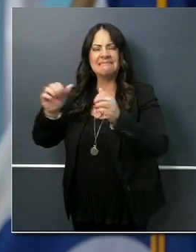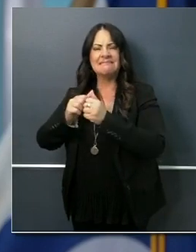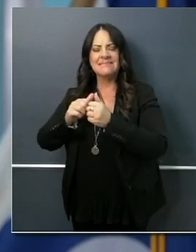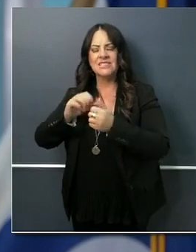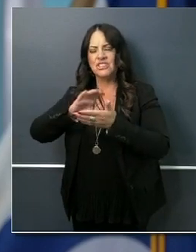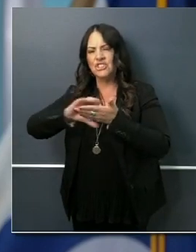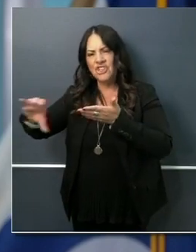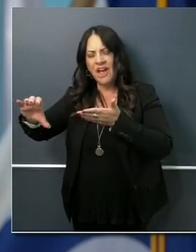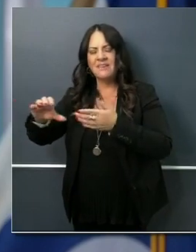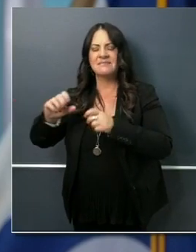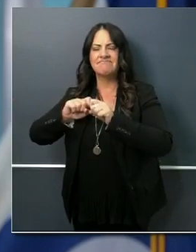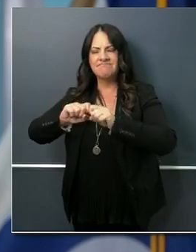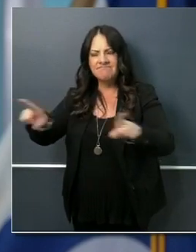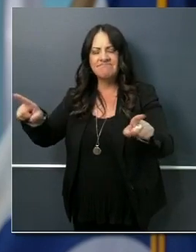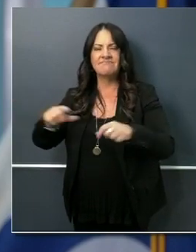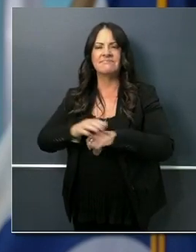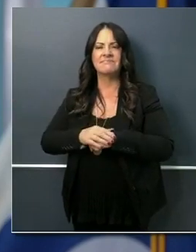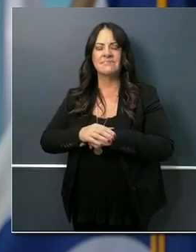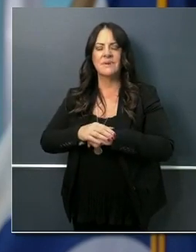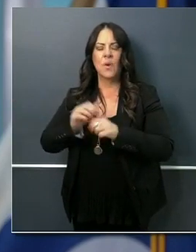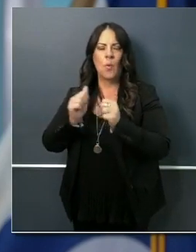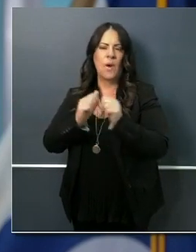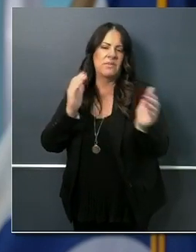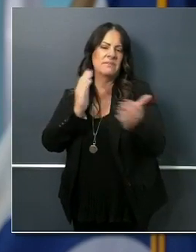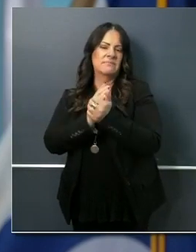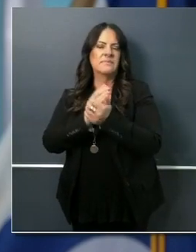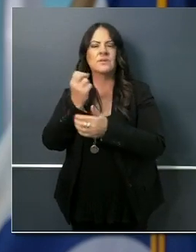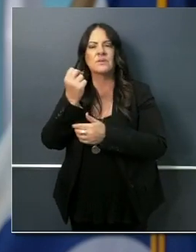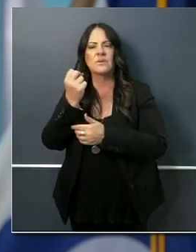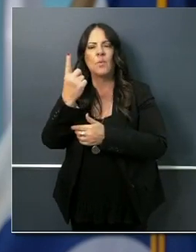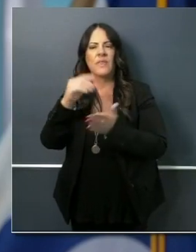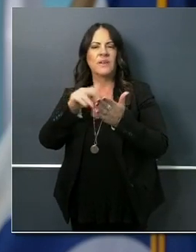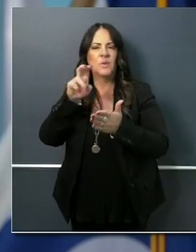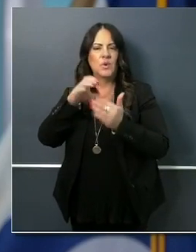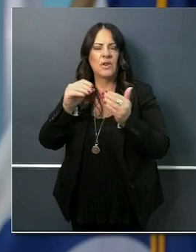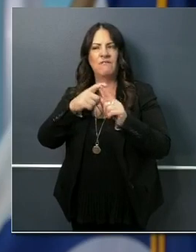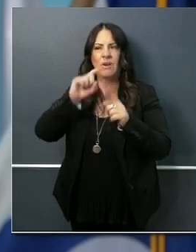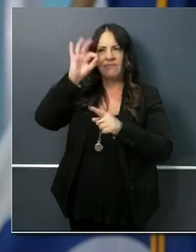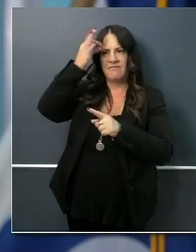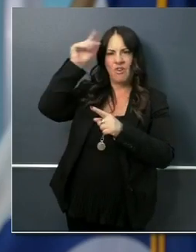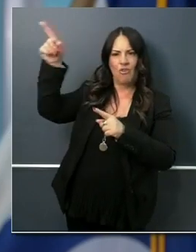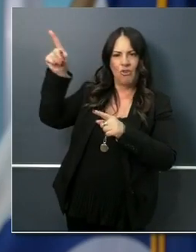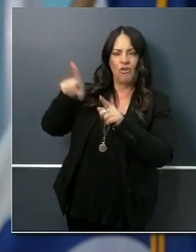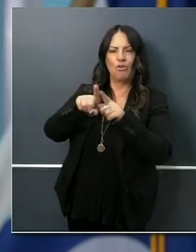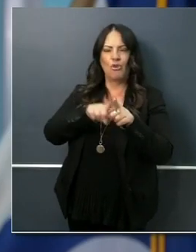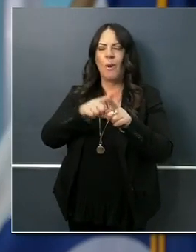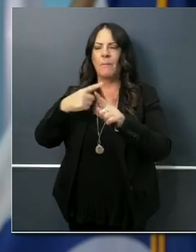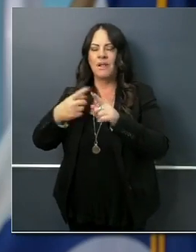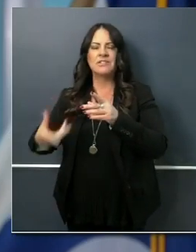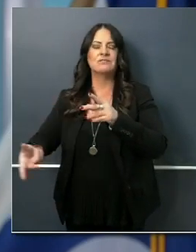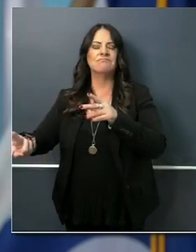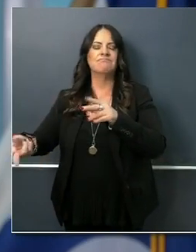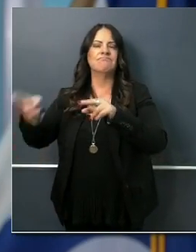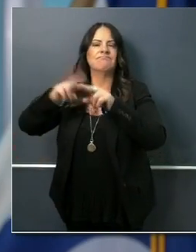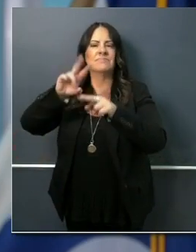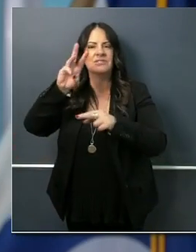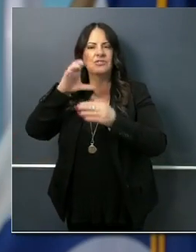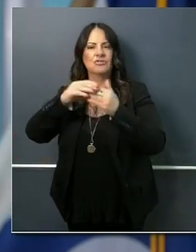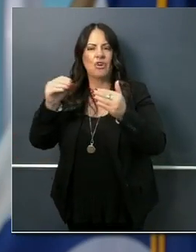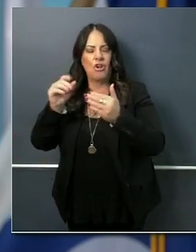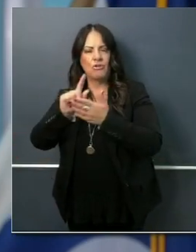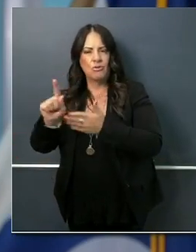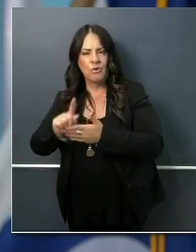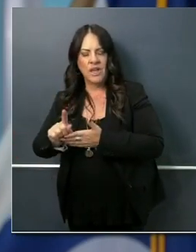$1,200 attached from the federal government and their $600 a week contributions. Again, these go out on about a